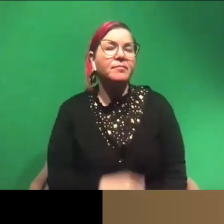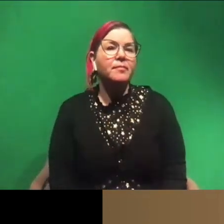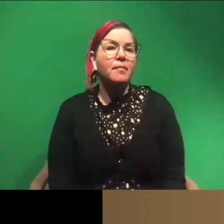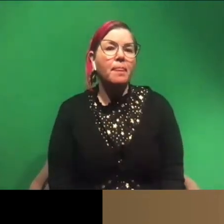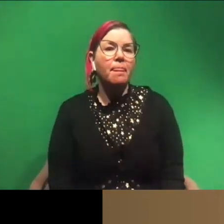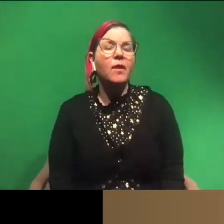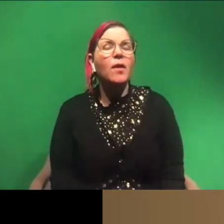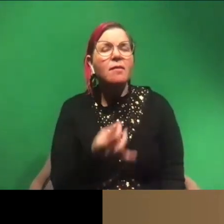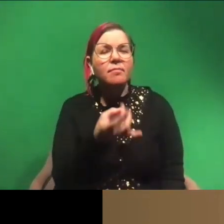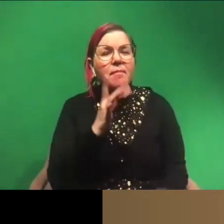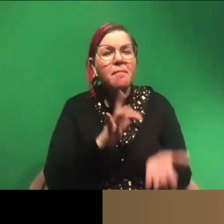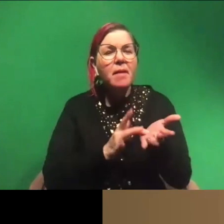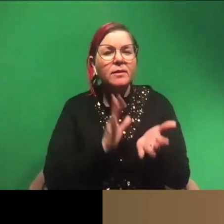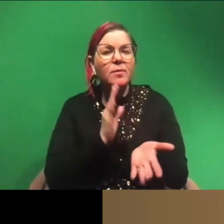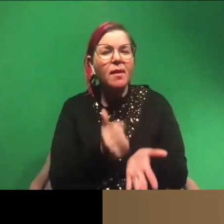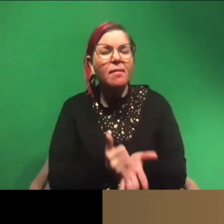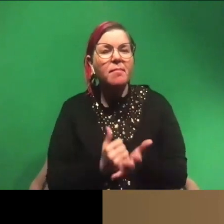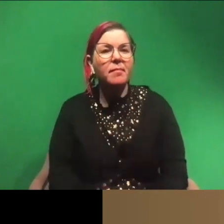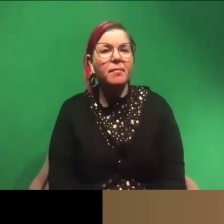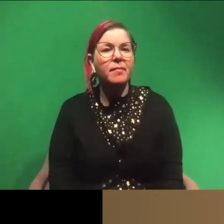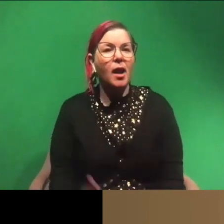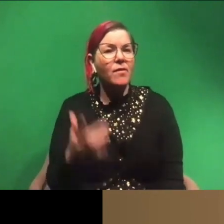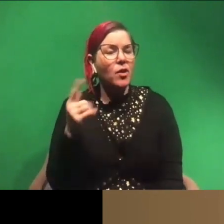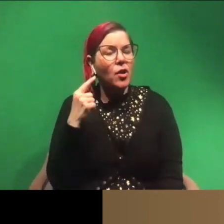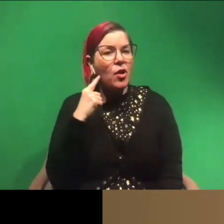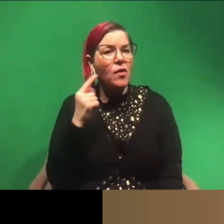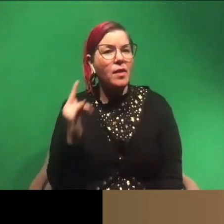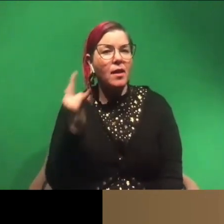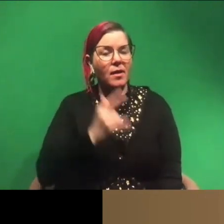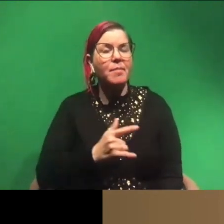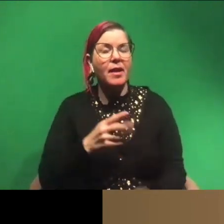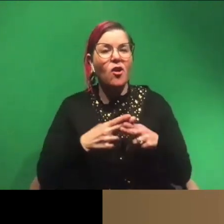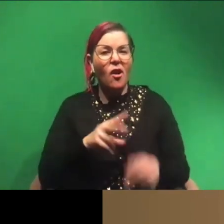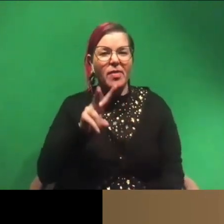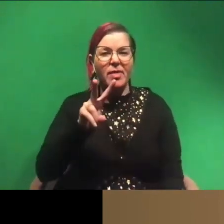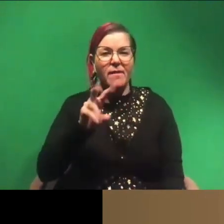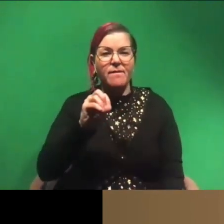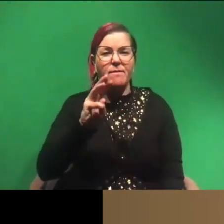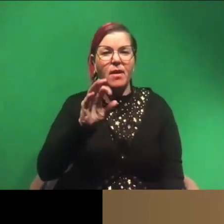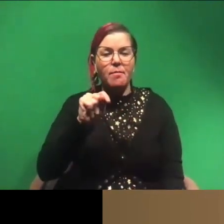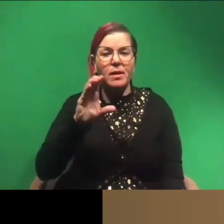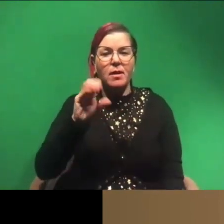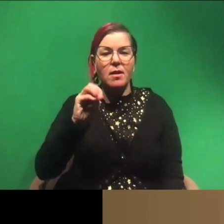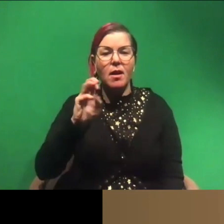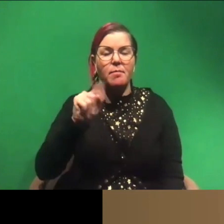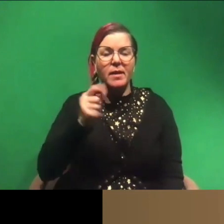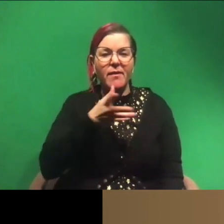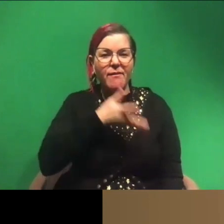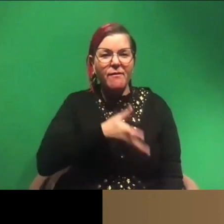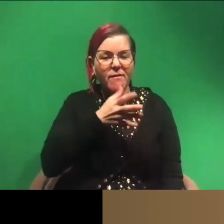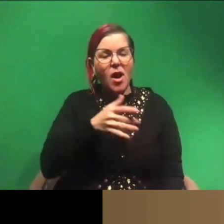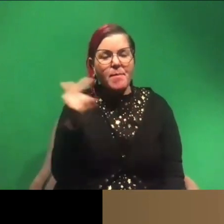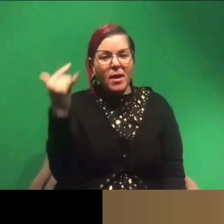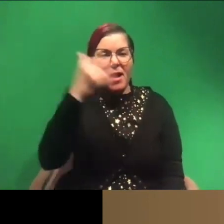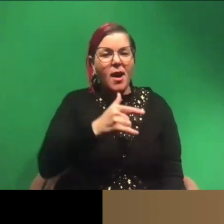can take medicine too. So that I've helps. Heard that plane is sometimes called the vomit comet because it's just like brutal. Yeah, no,